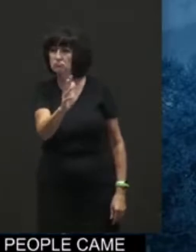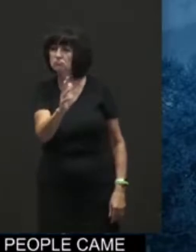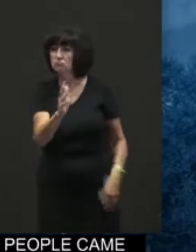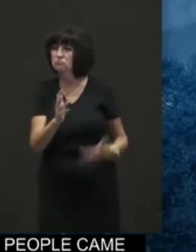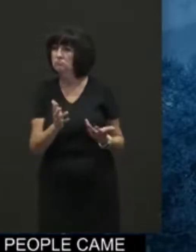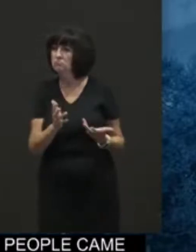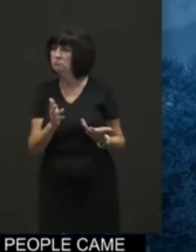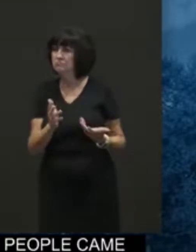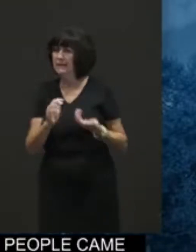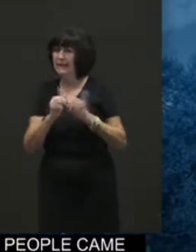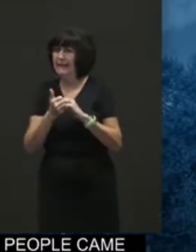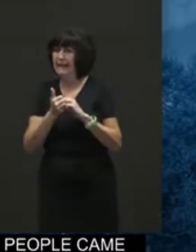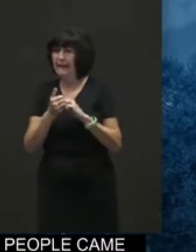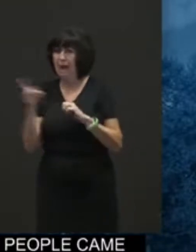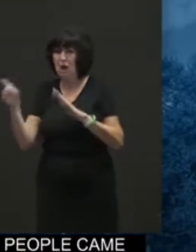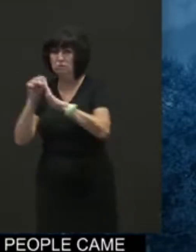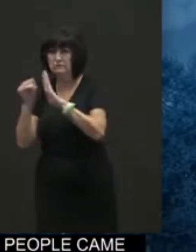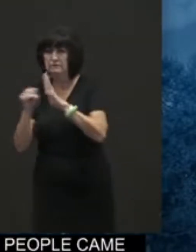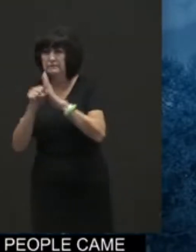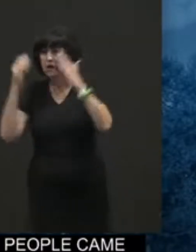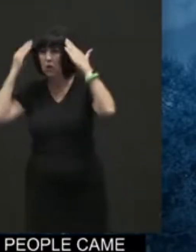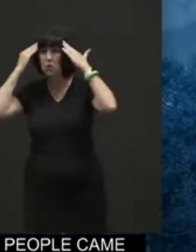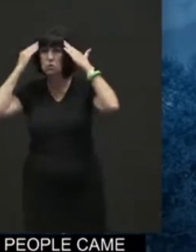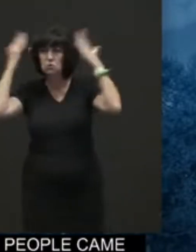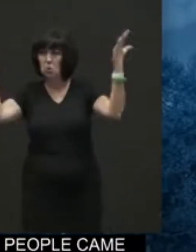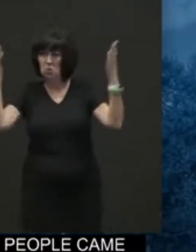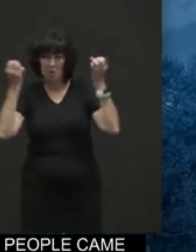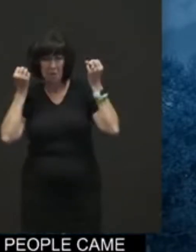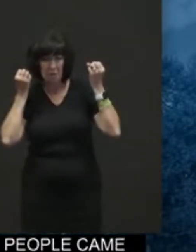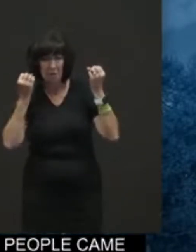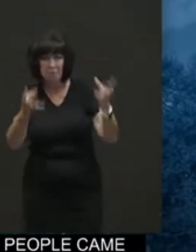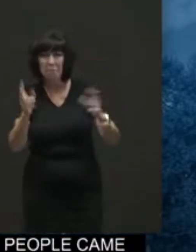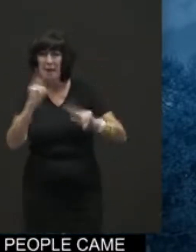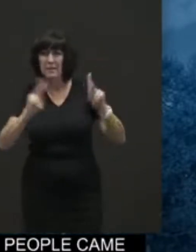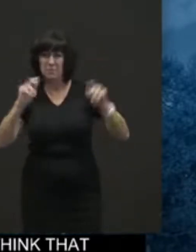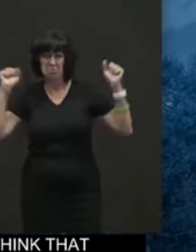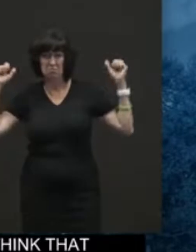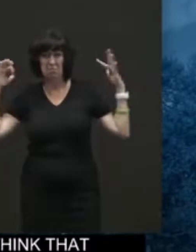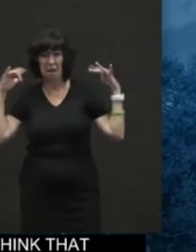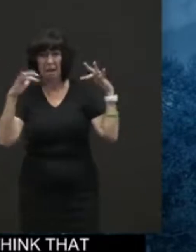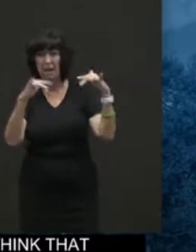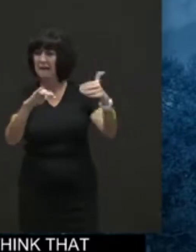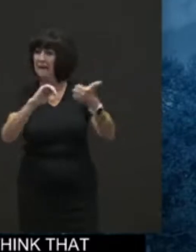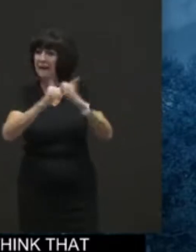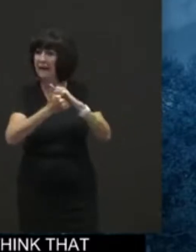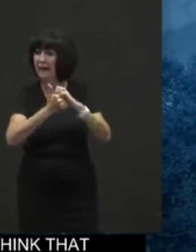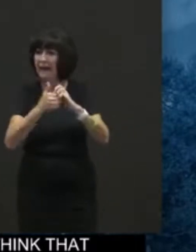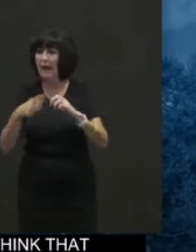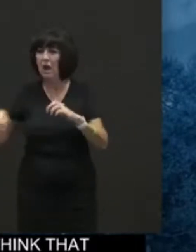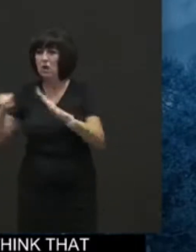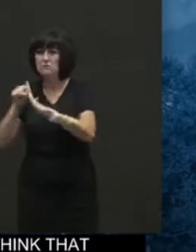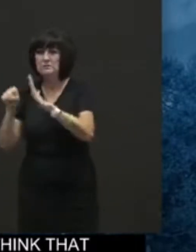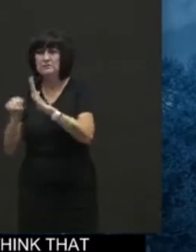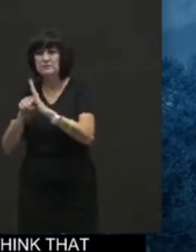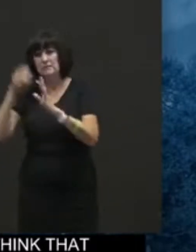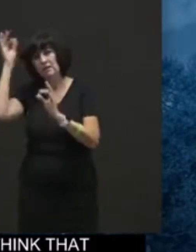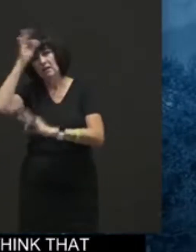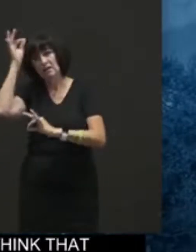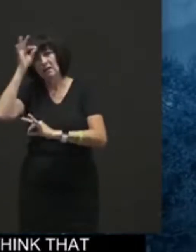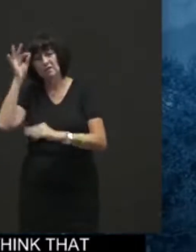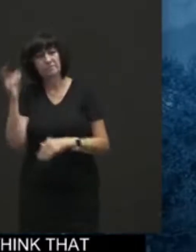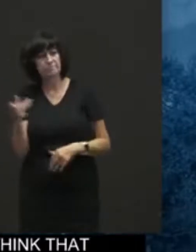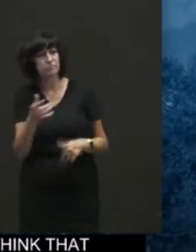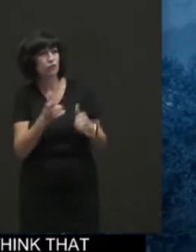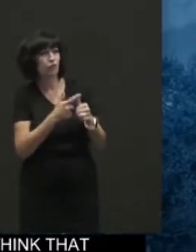happens, considering the fact that so many people were together in one space. Can you speak to that? Why the Yeah, state first might of all, not know? it's horrible, and